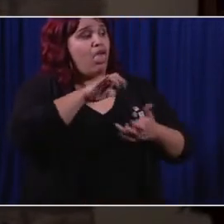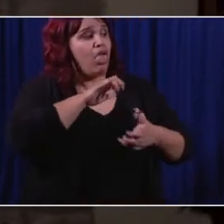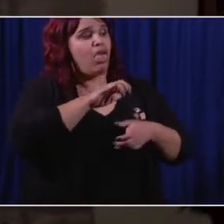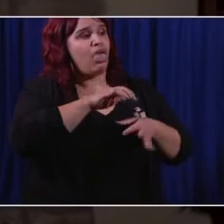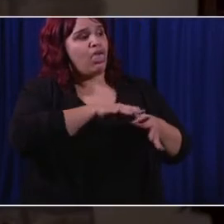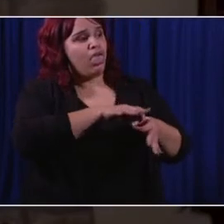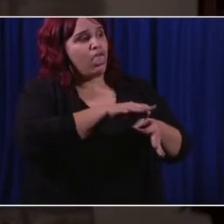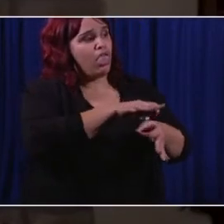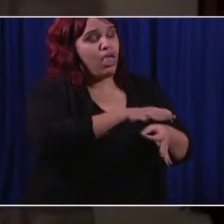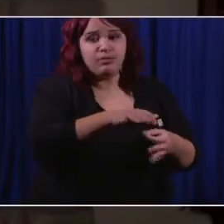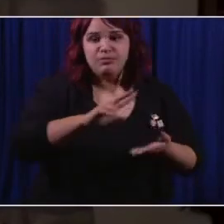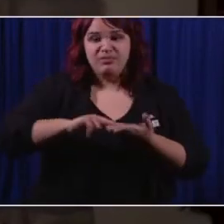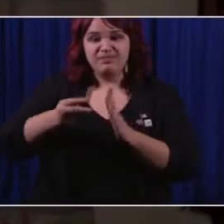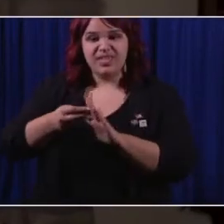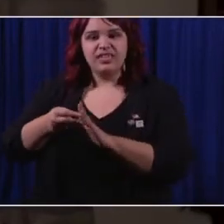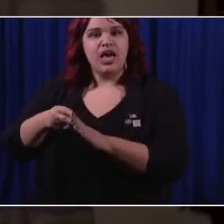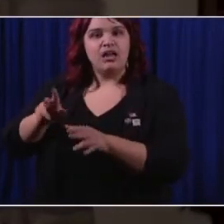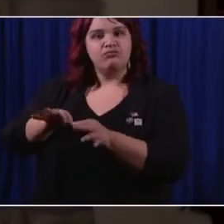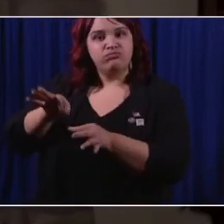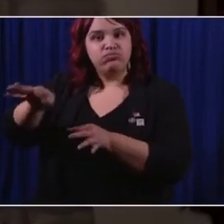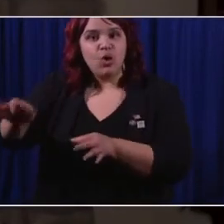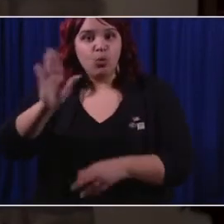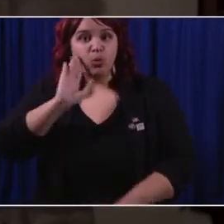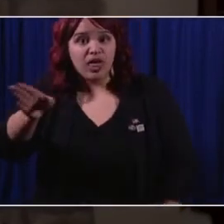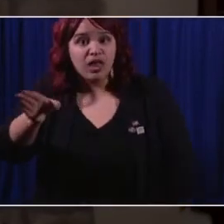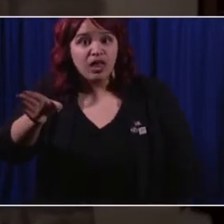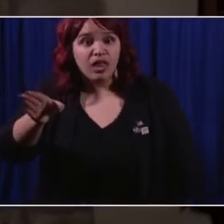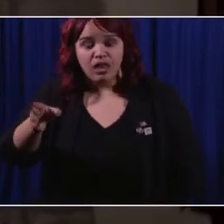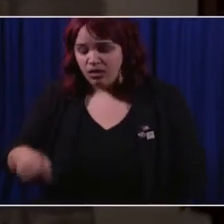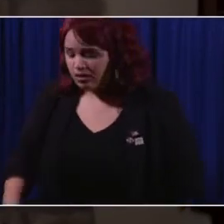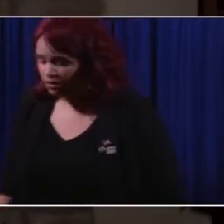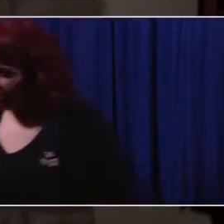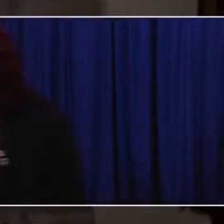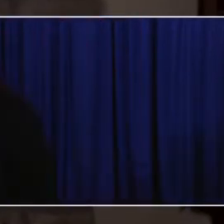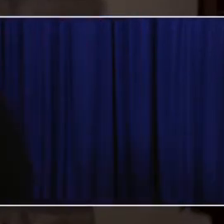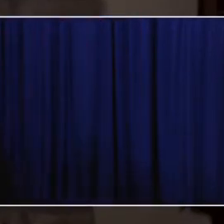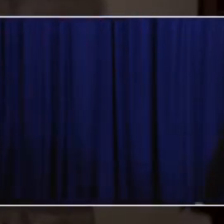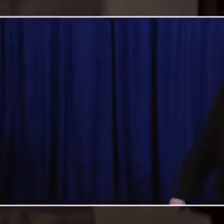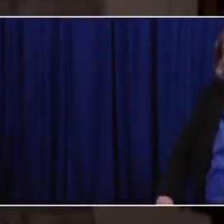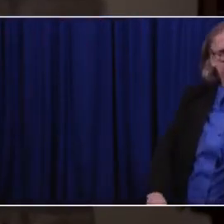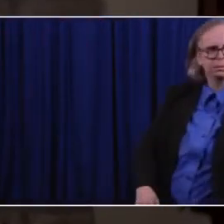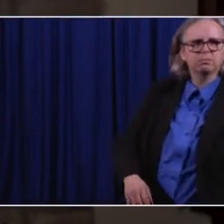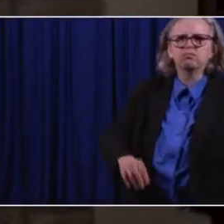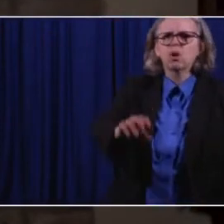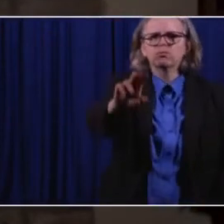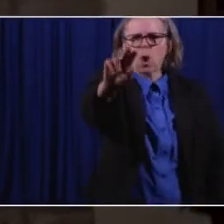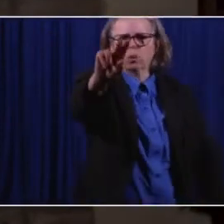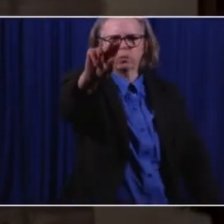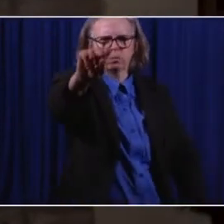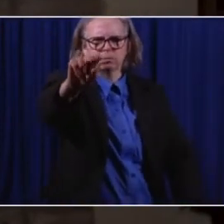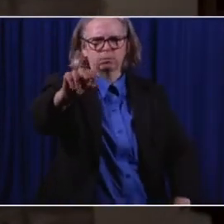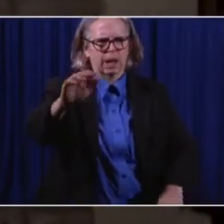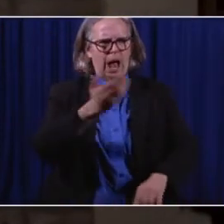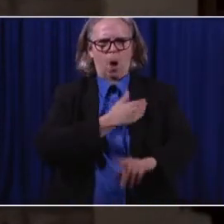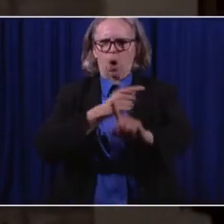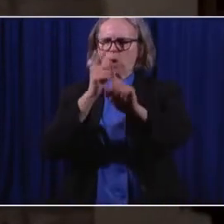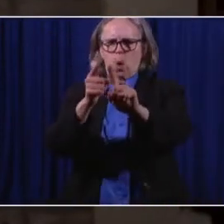down. It remains the goal. It remains the goal, and we're focused on it. So no